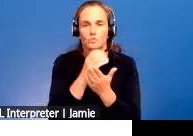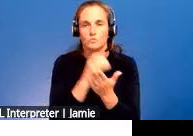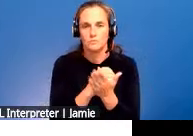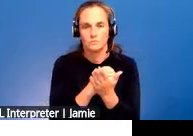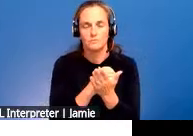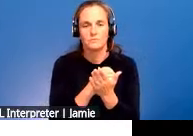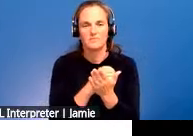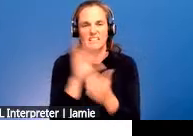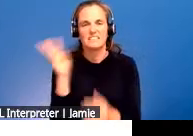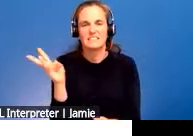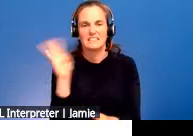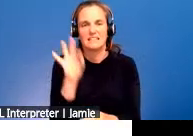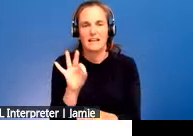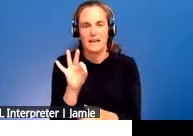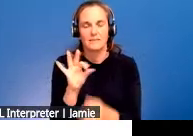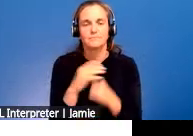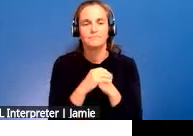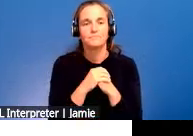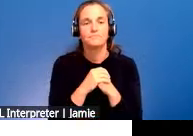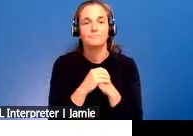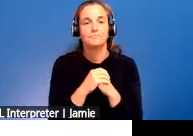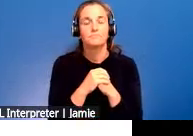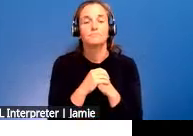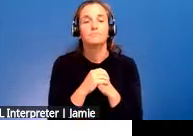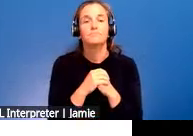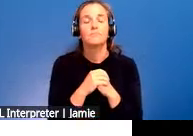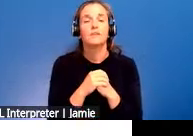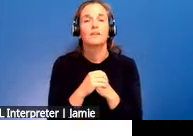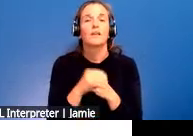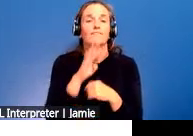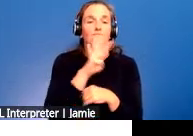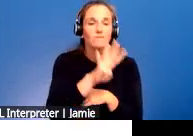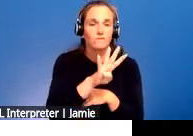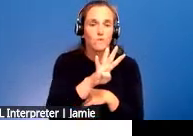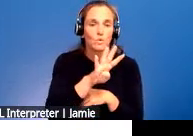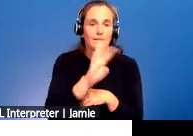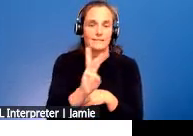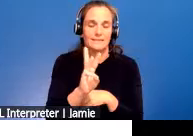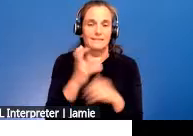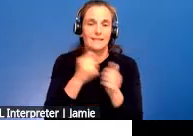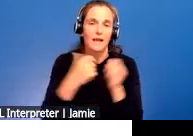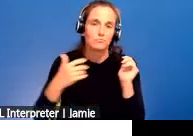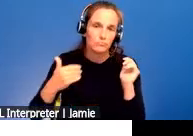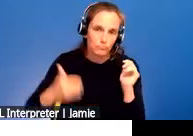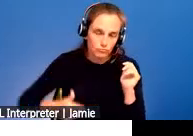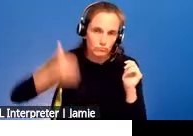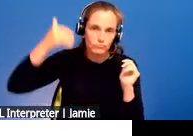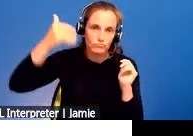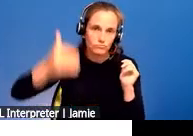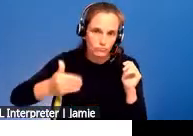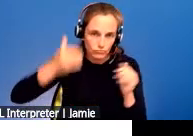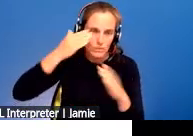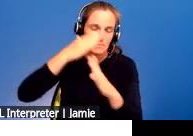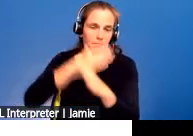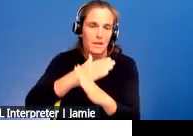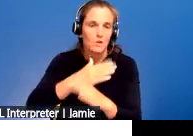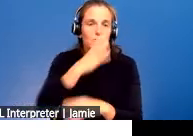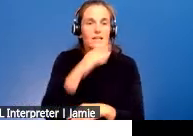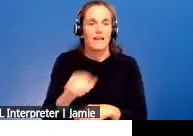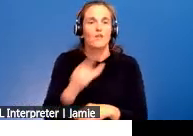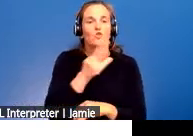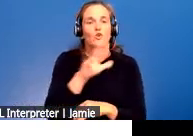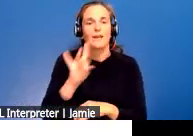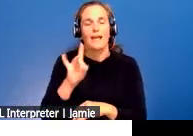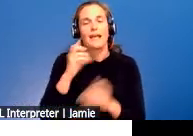We found that 46% of them had occasional barriers and 38% of them had frequent barriers. And I think it's interesting the prevalence